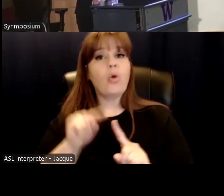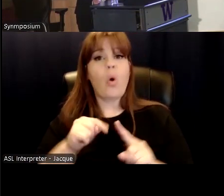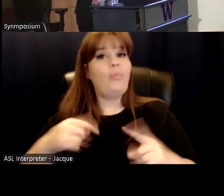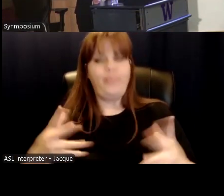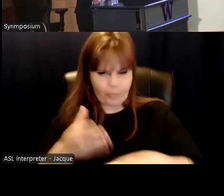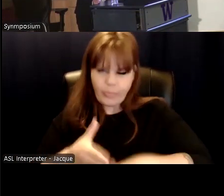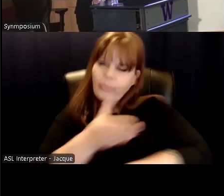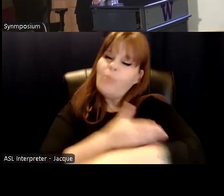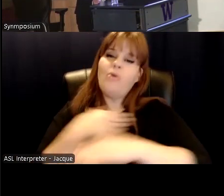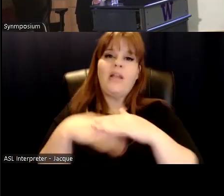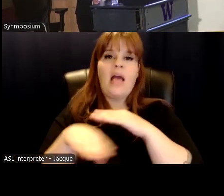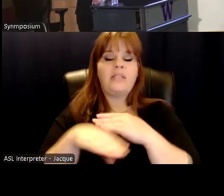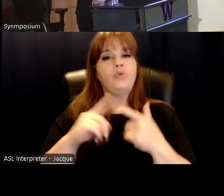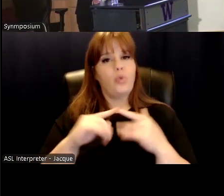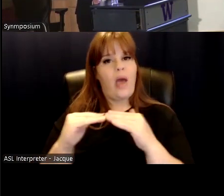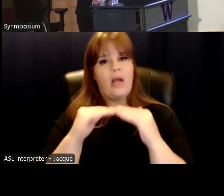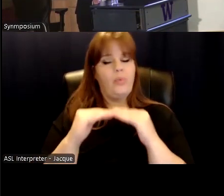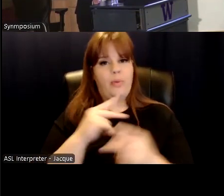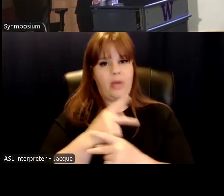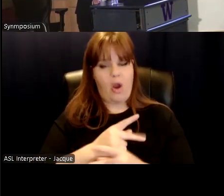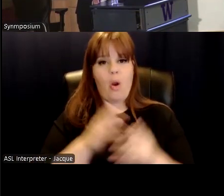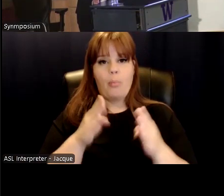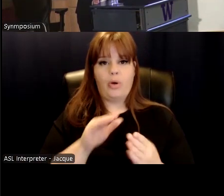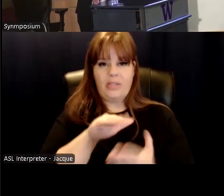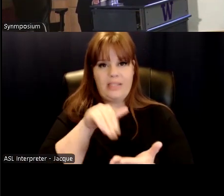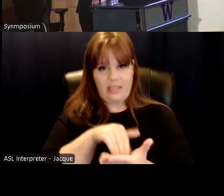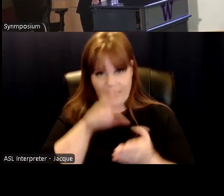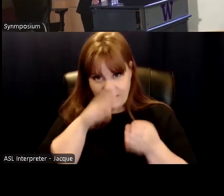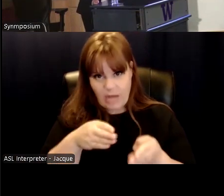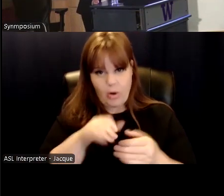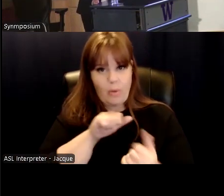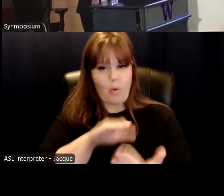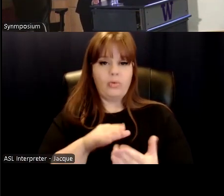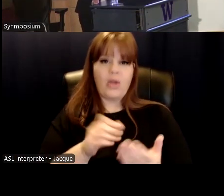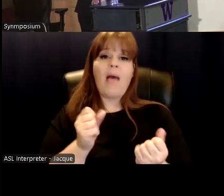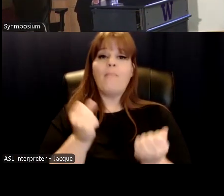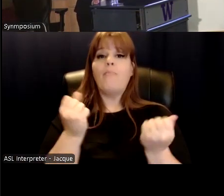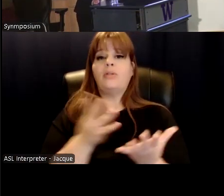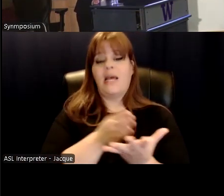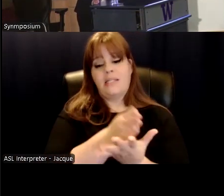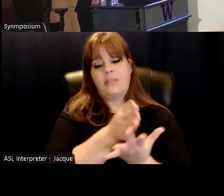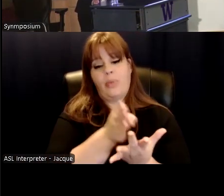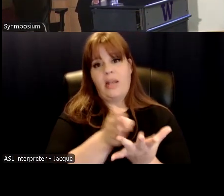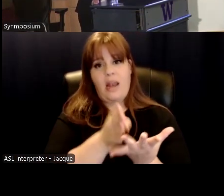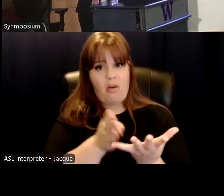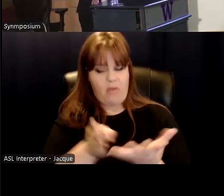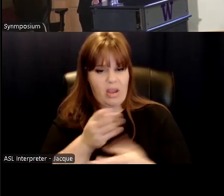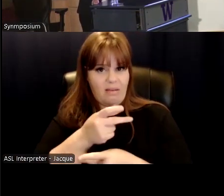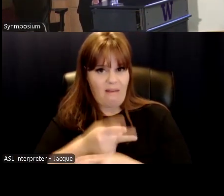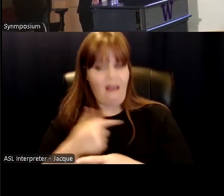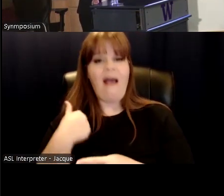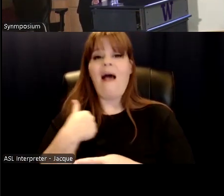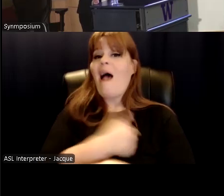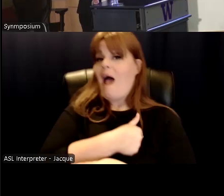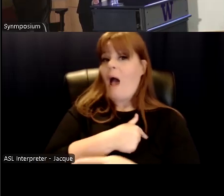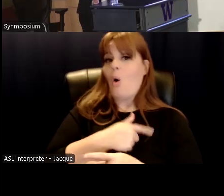access to equitable care, person-centered approach, and multidisciplinary care. And I will mention our approach in the Atlanta Long